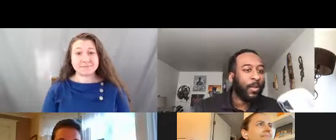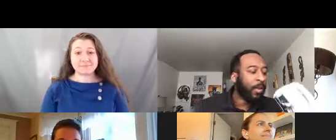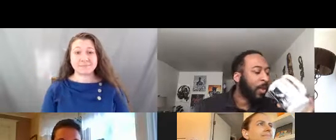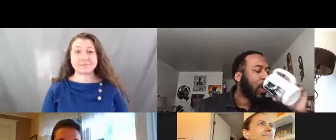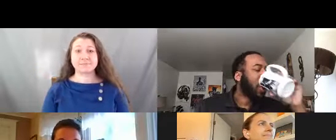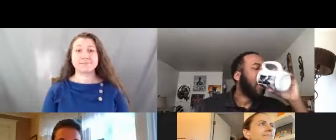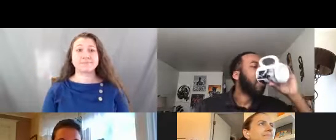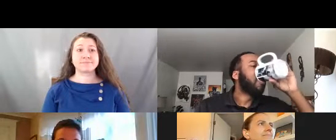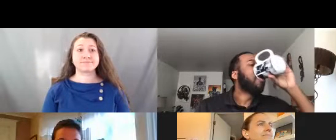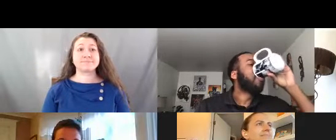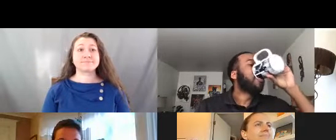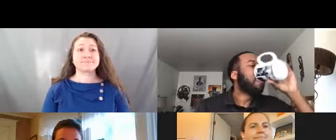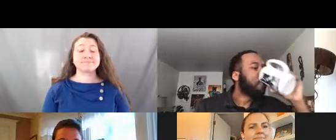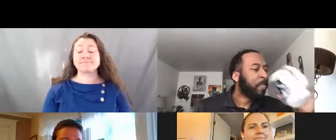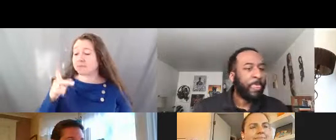I can go next.